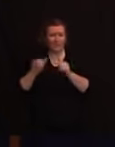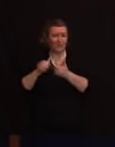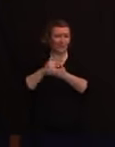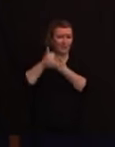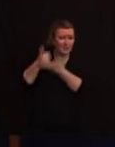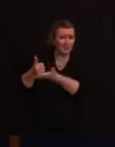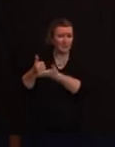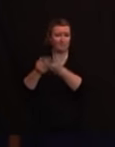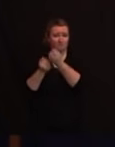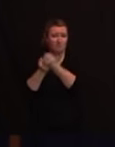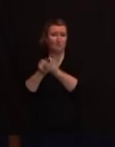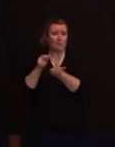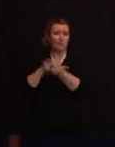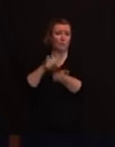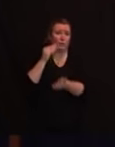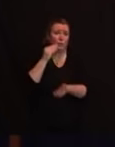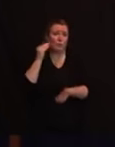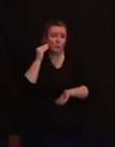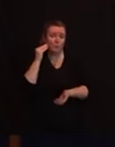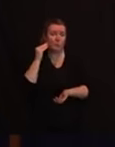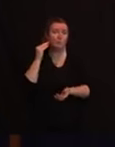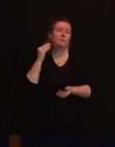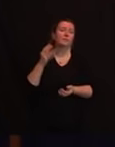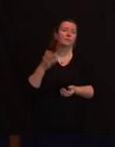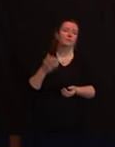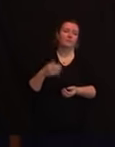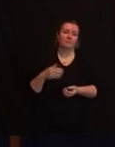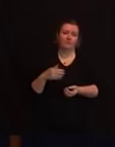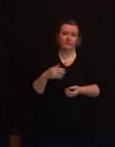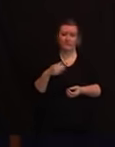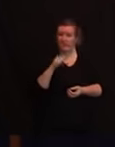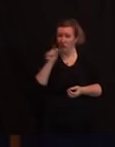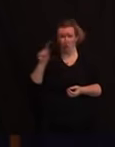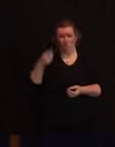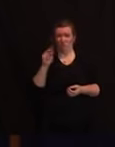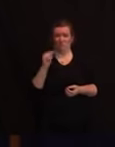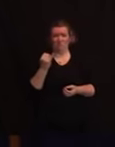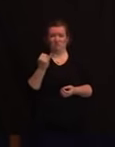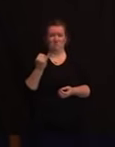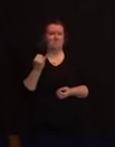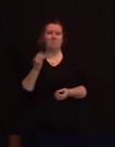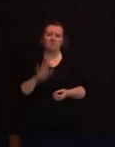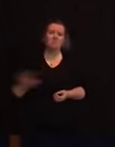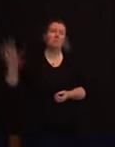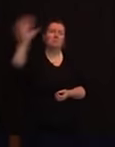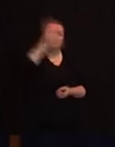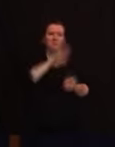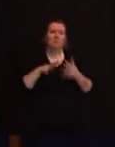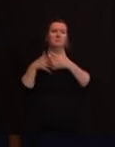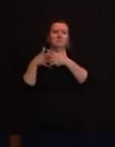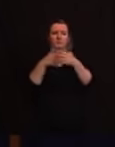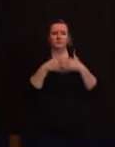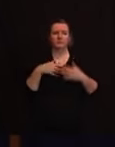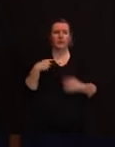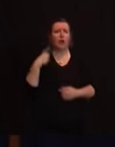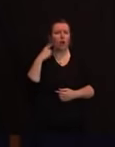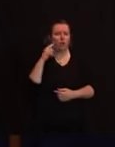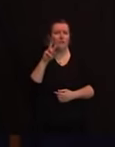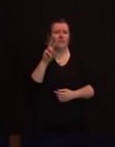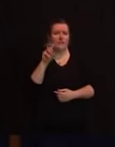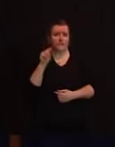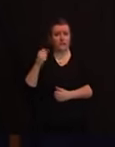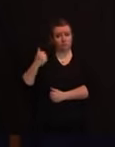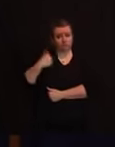statewide as well as a national problem. We've also received reports that some of our veteran homes have been severely impacted